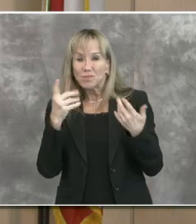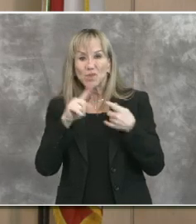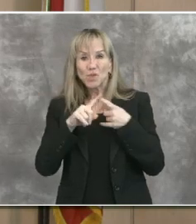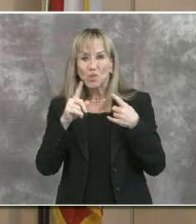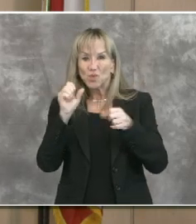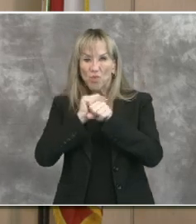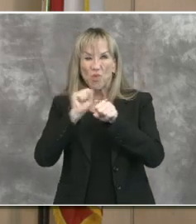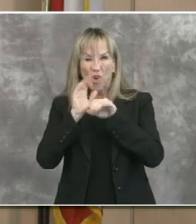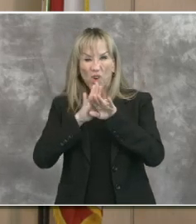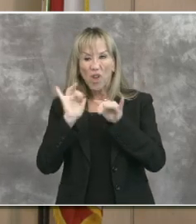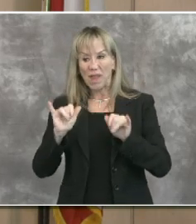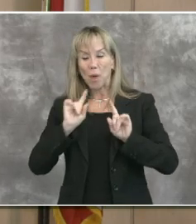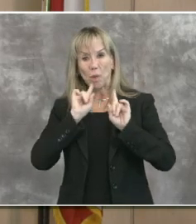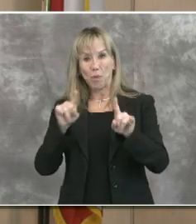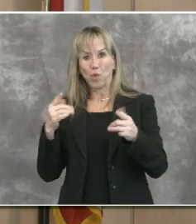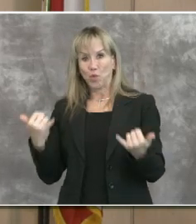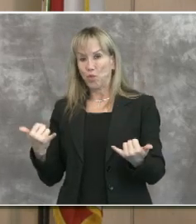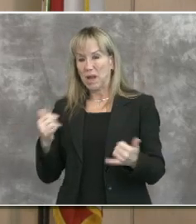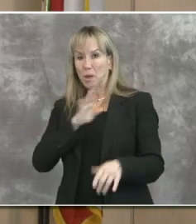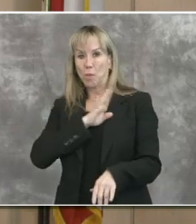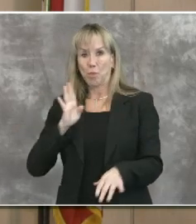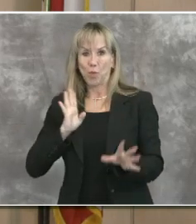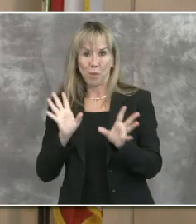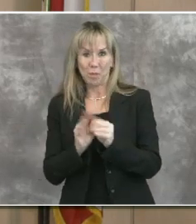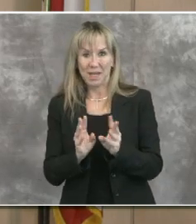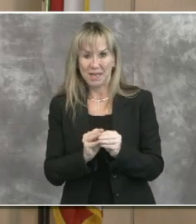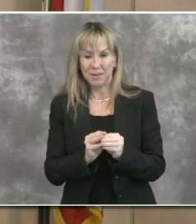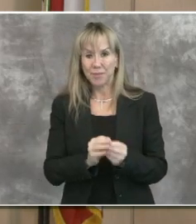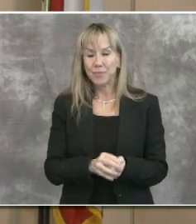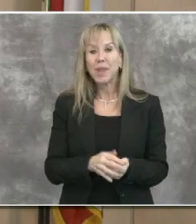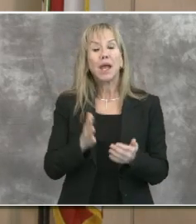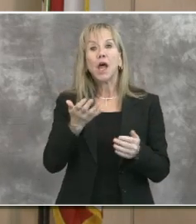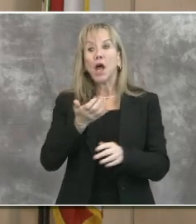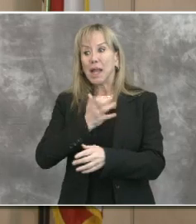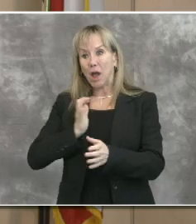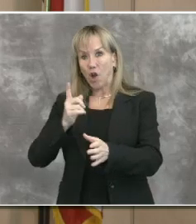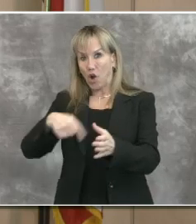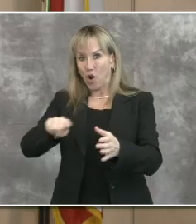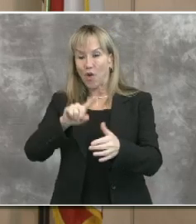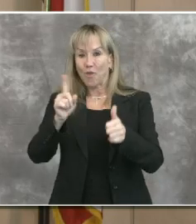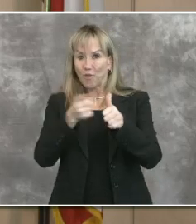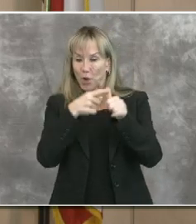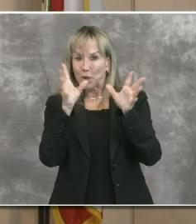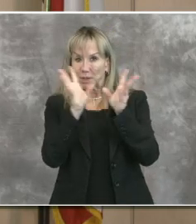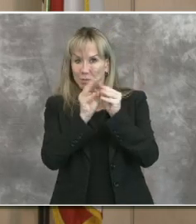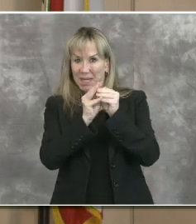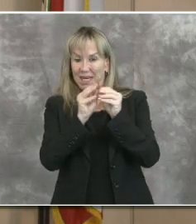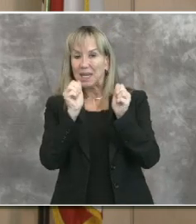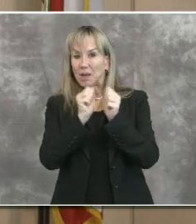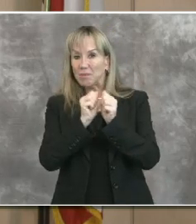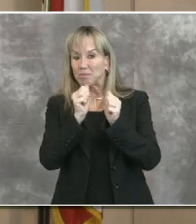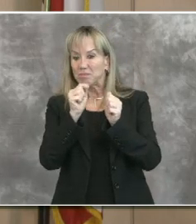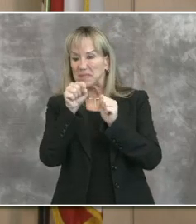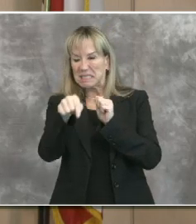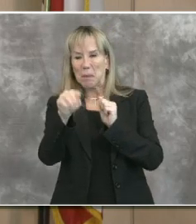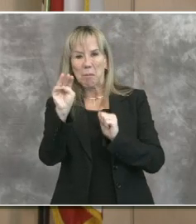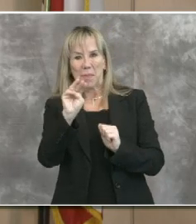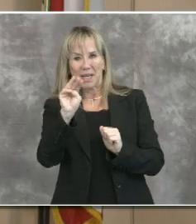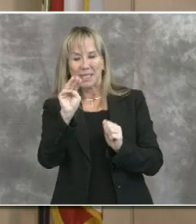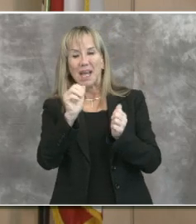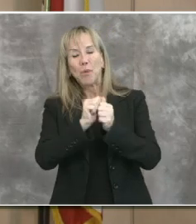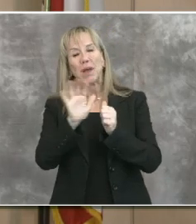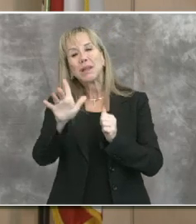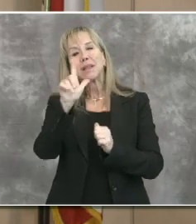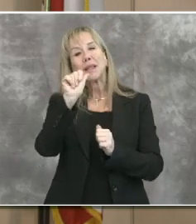today. So our first meeting is actually next Monday with these sector, the various